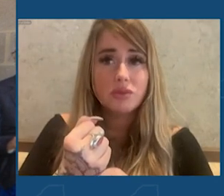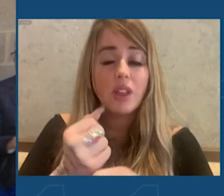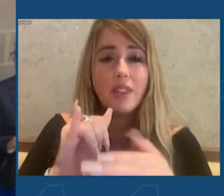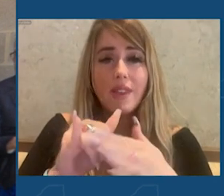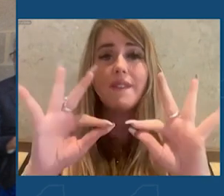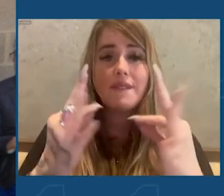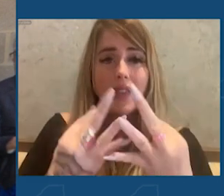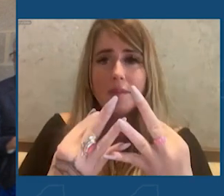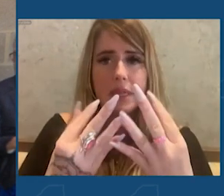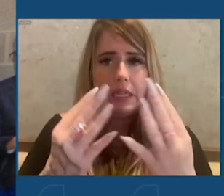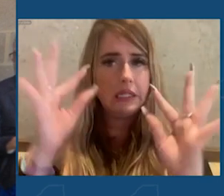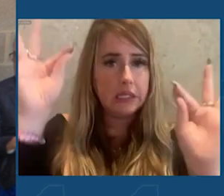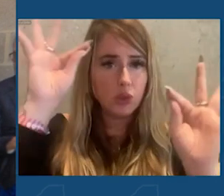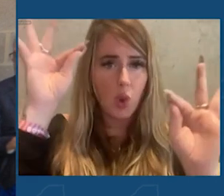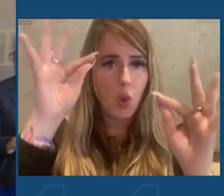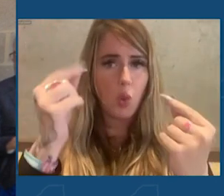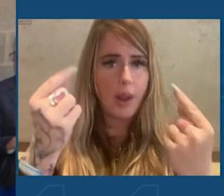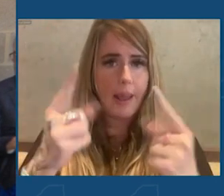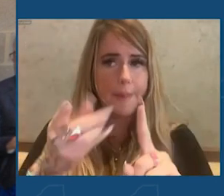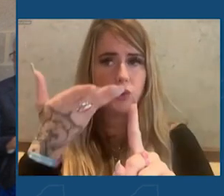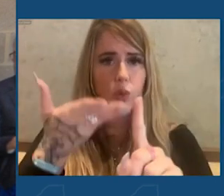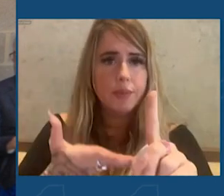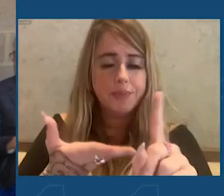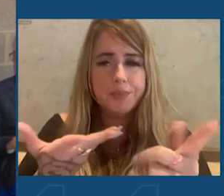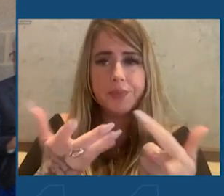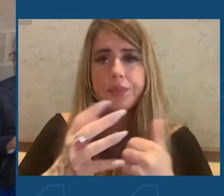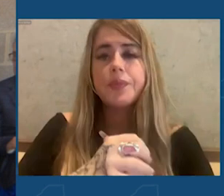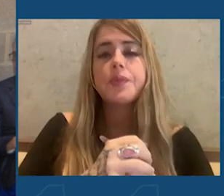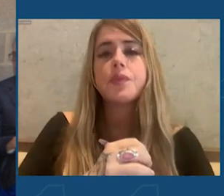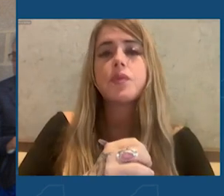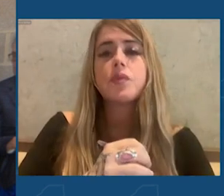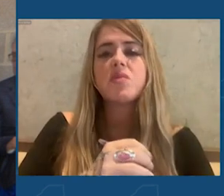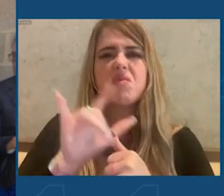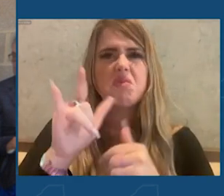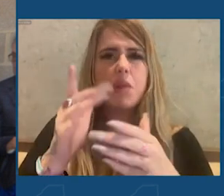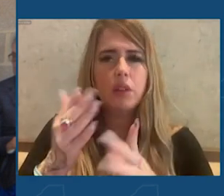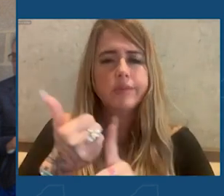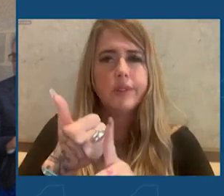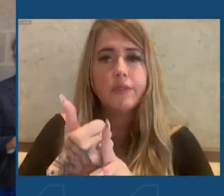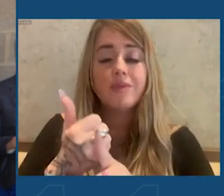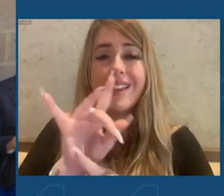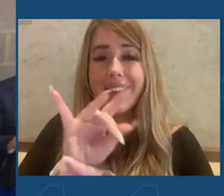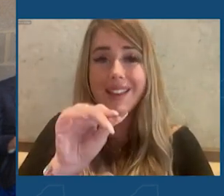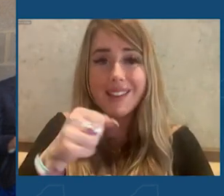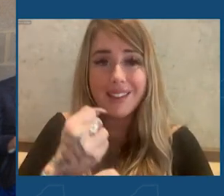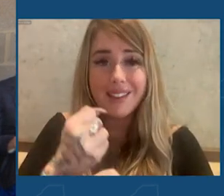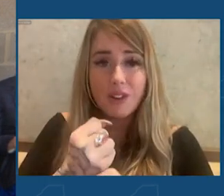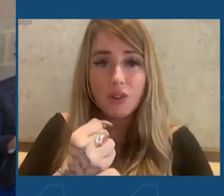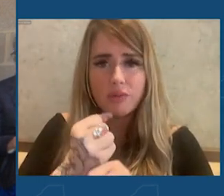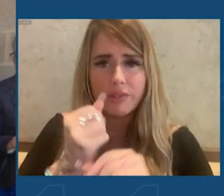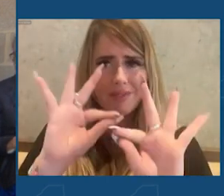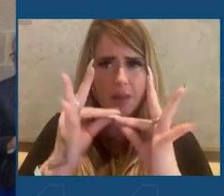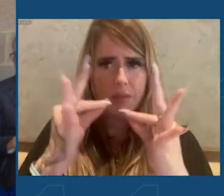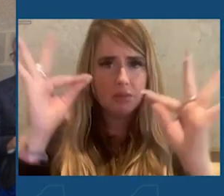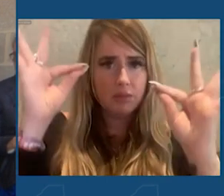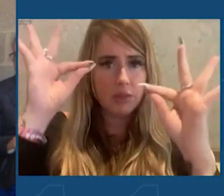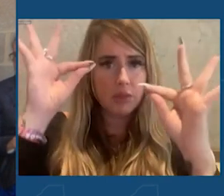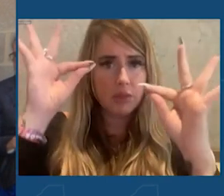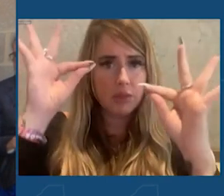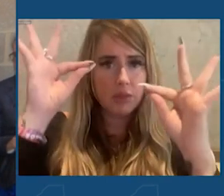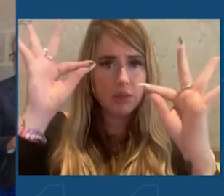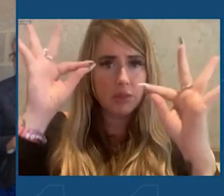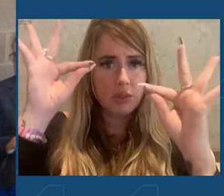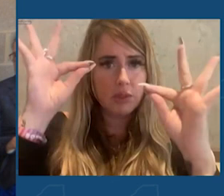didn't know what had happened to that individual, to that pilot. 80 years. Think about the things that that individual